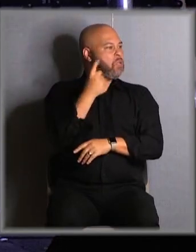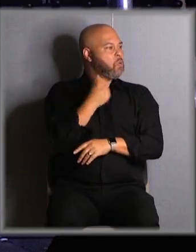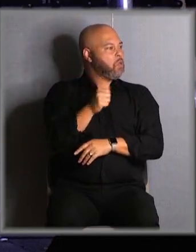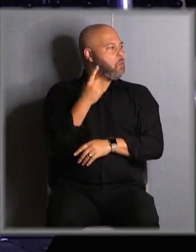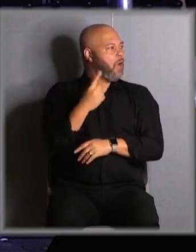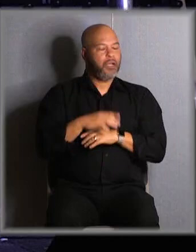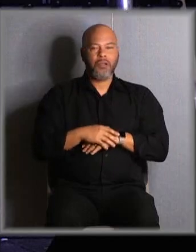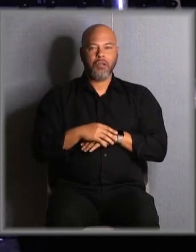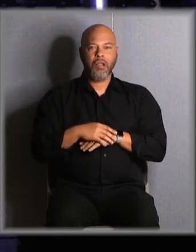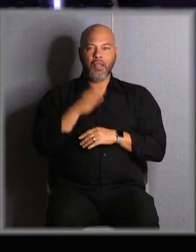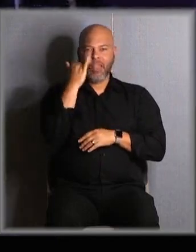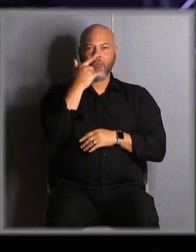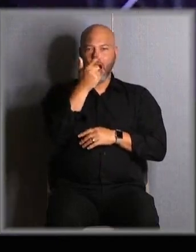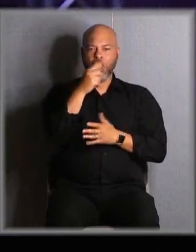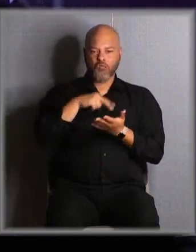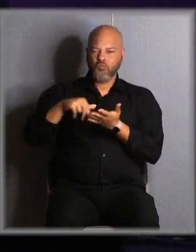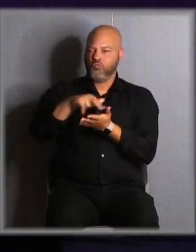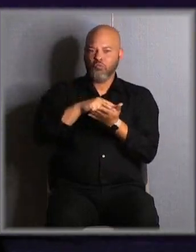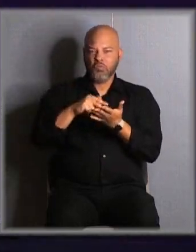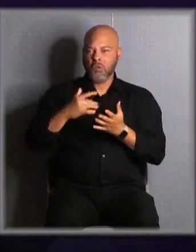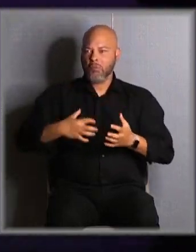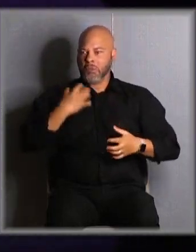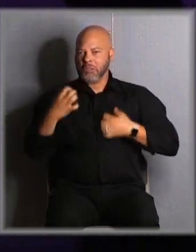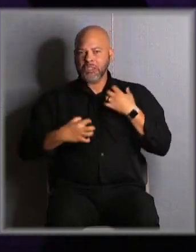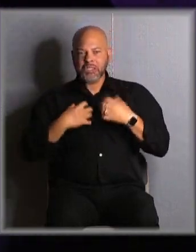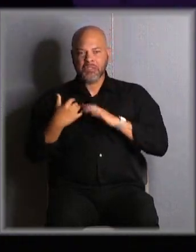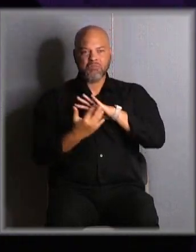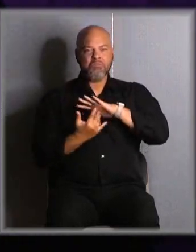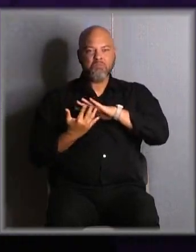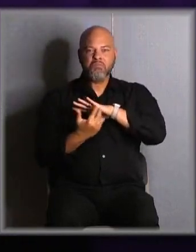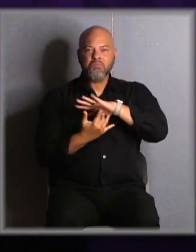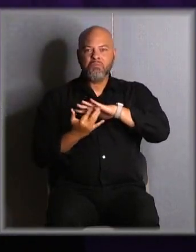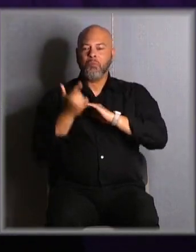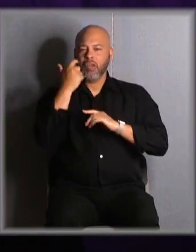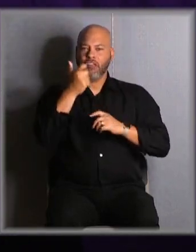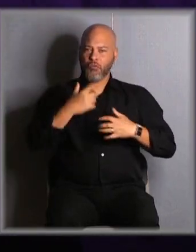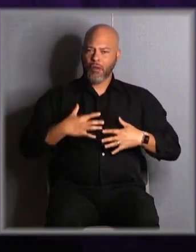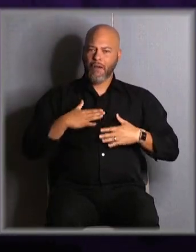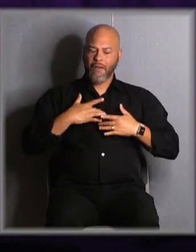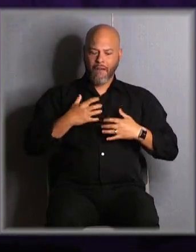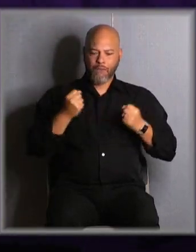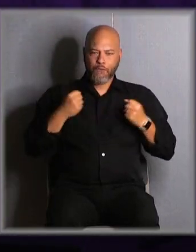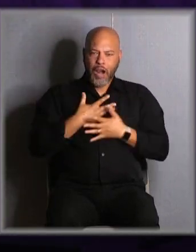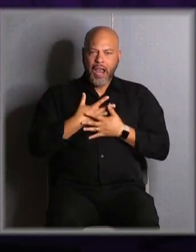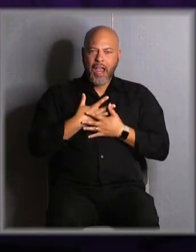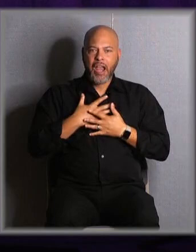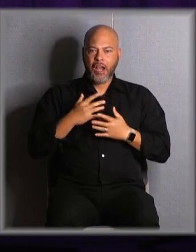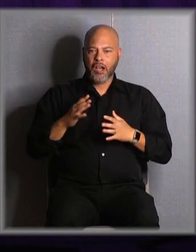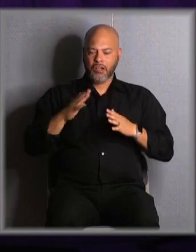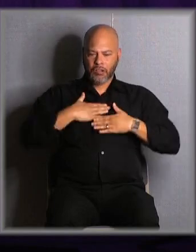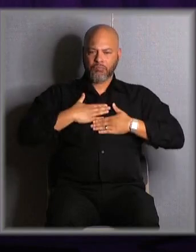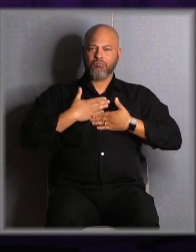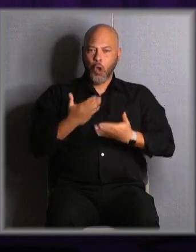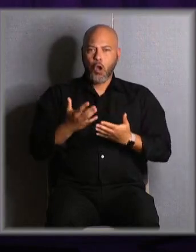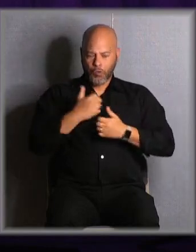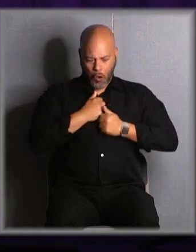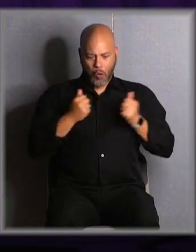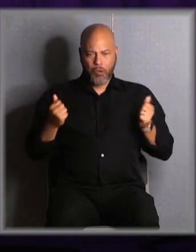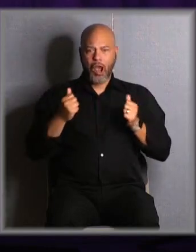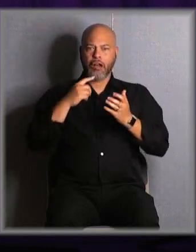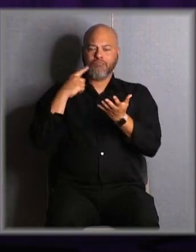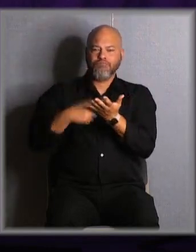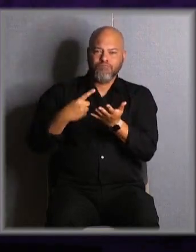That's why you walk around mad and miserable, because you're afraid to open up and talk to somebody. Everybody